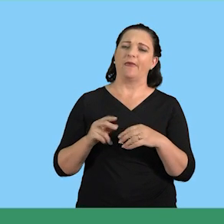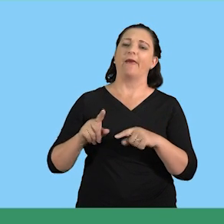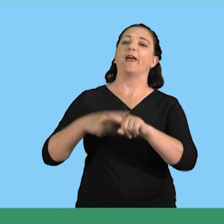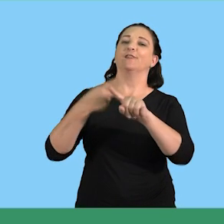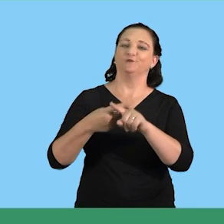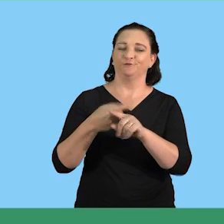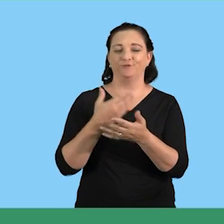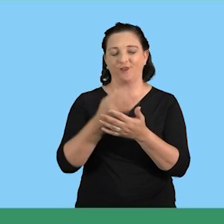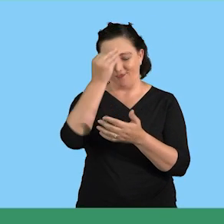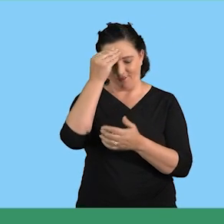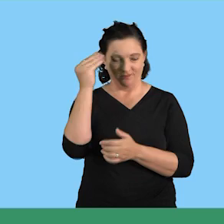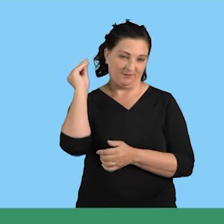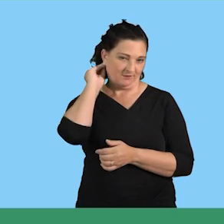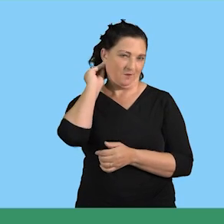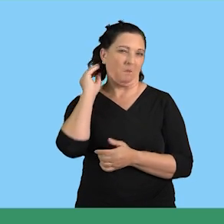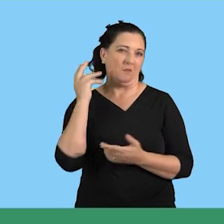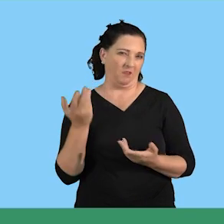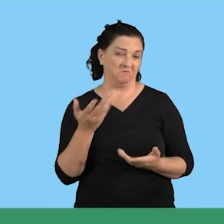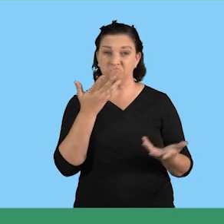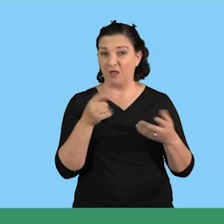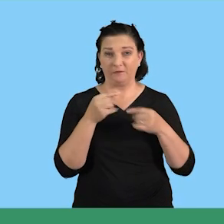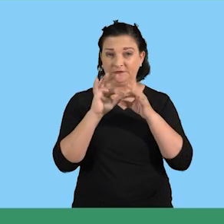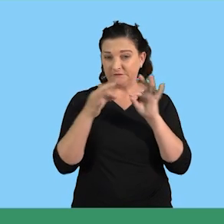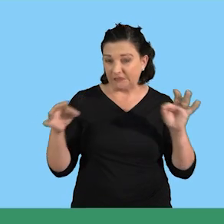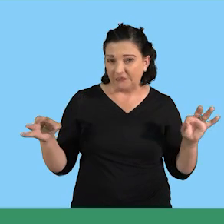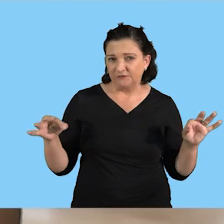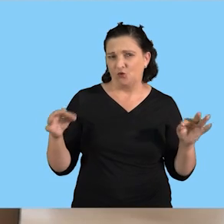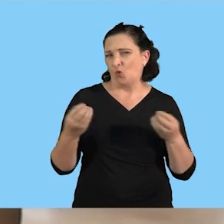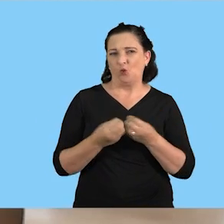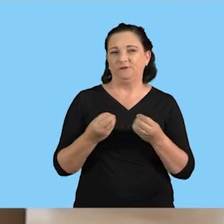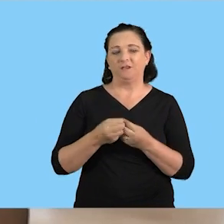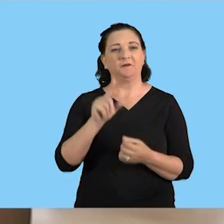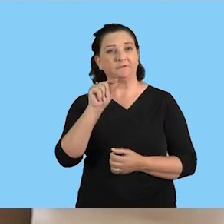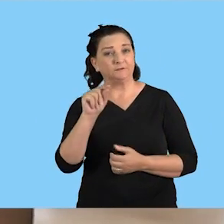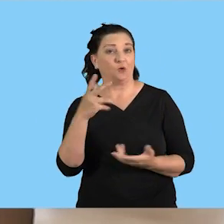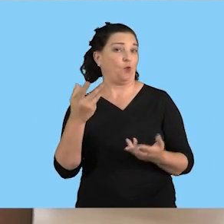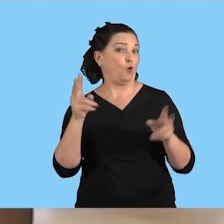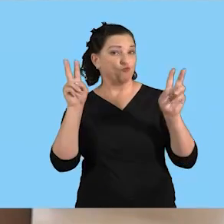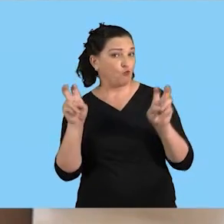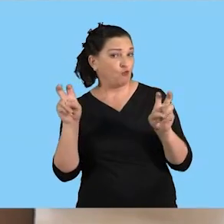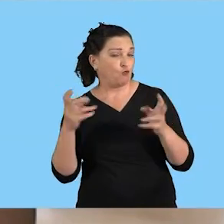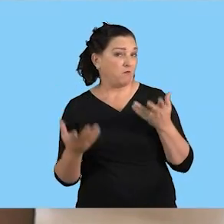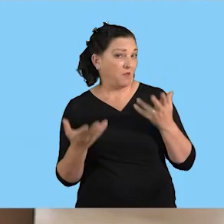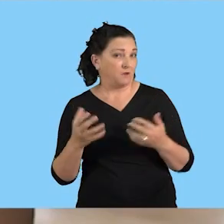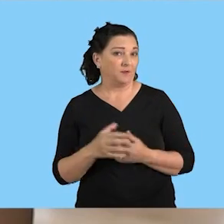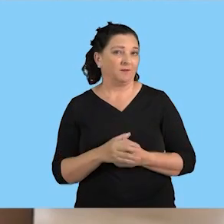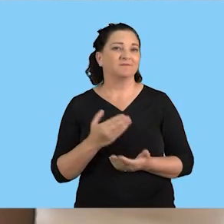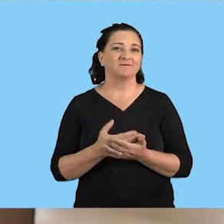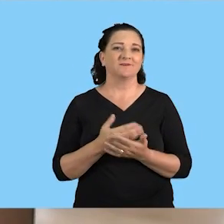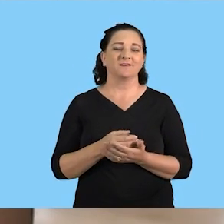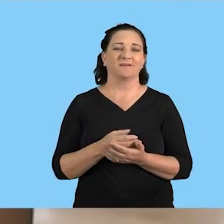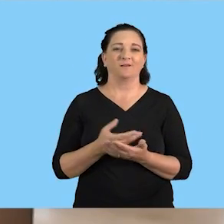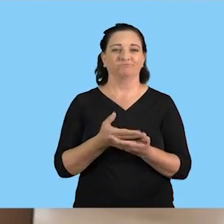when you are in that visual aid, you can either use maybe a video or just a sentence, a striking quote maybe